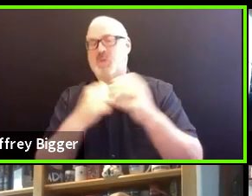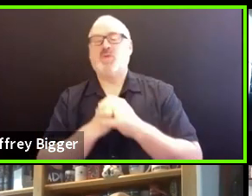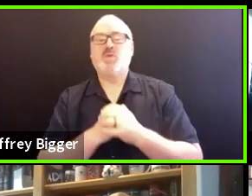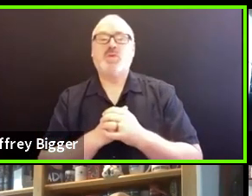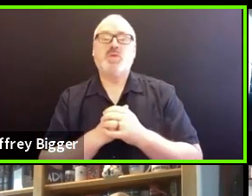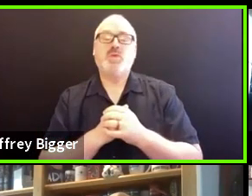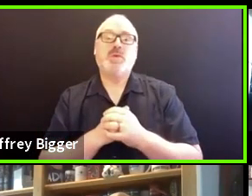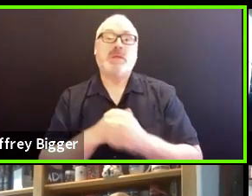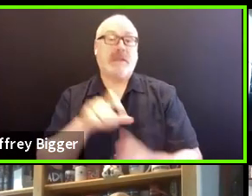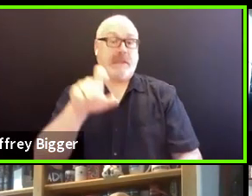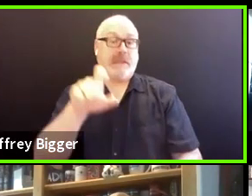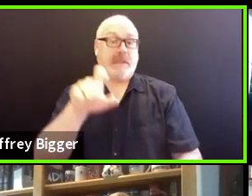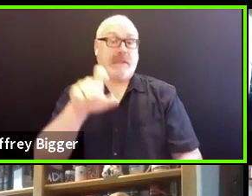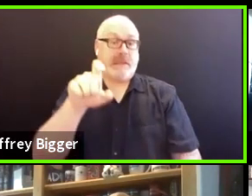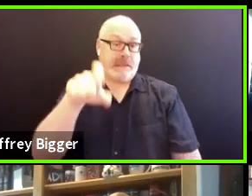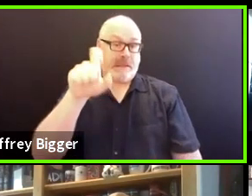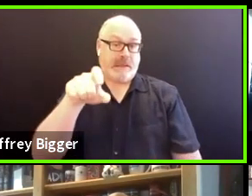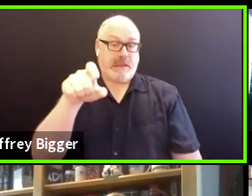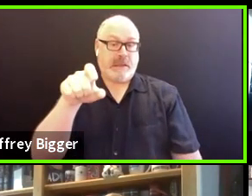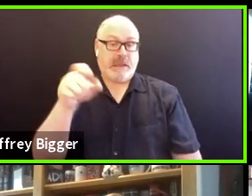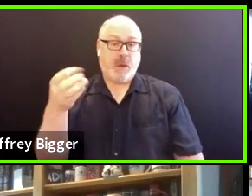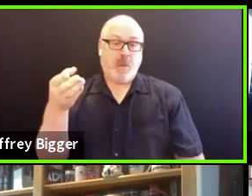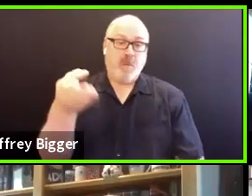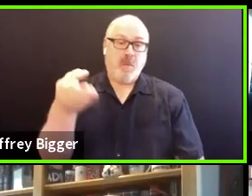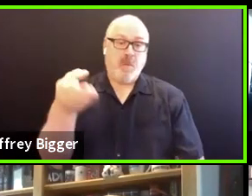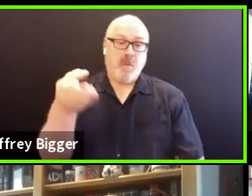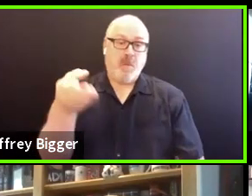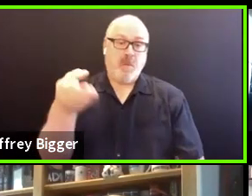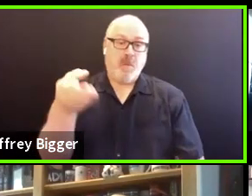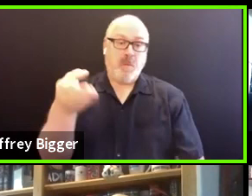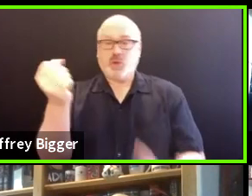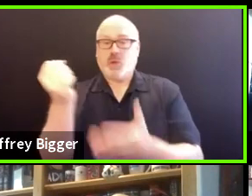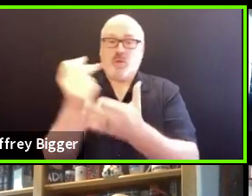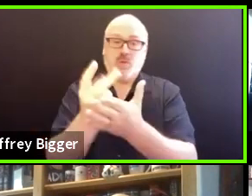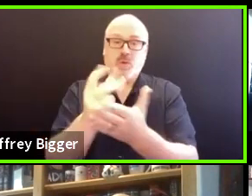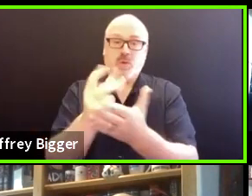We need a motion to approve the agenda.